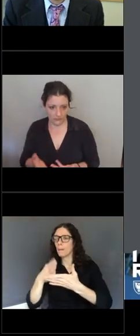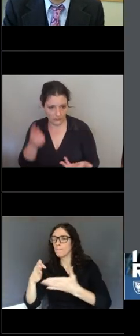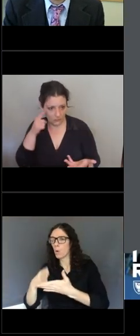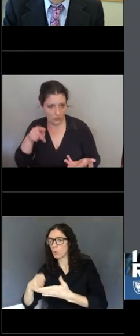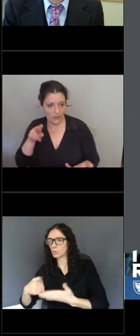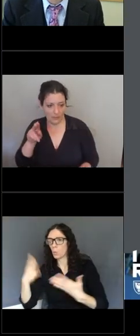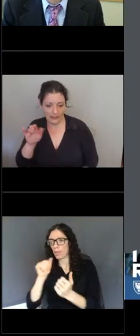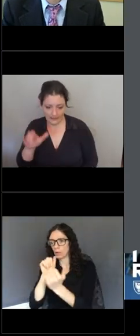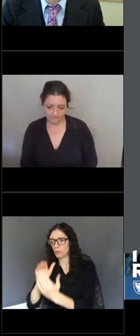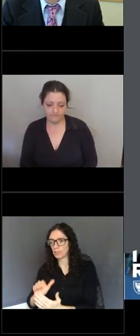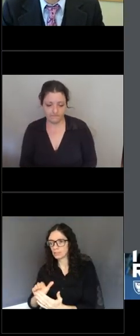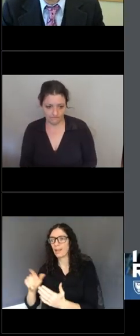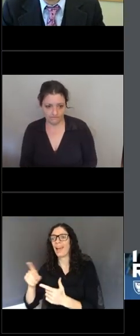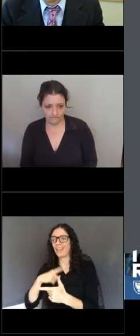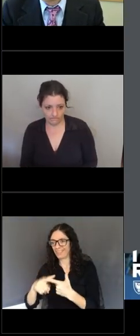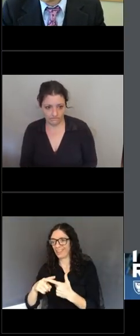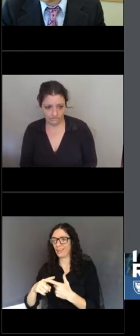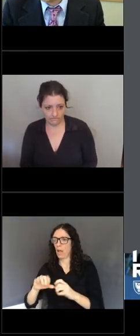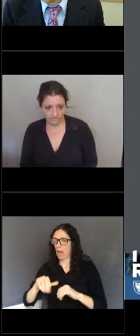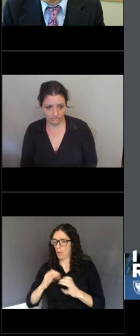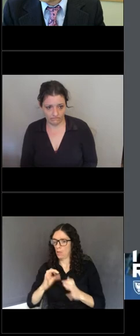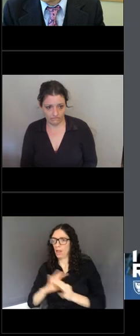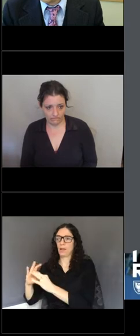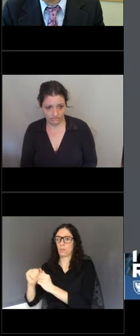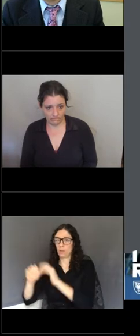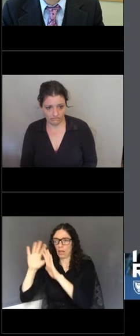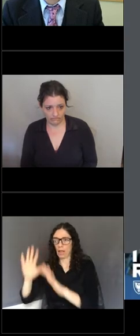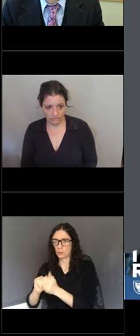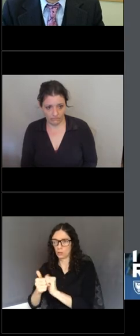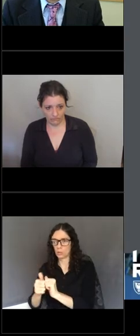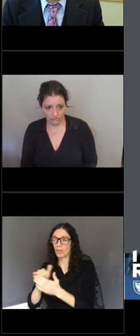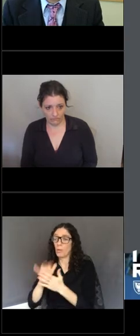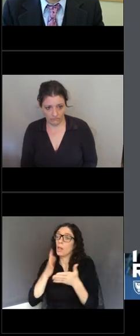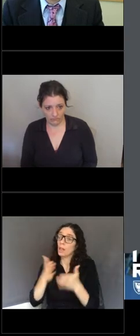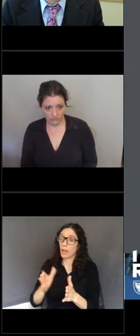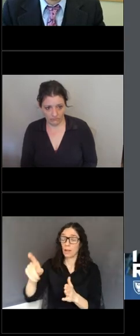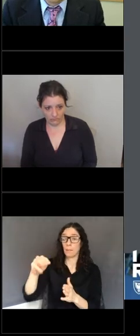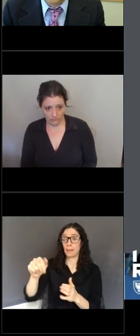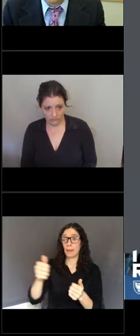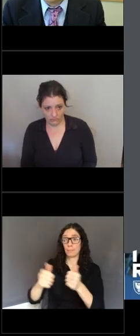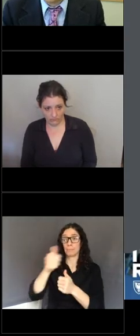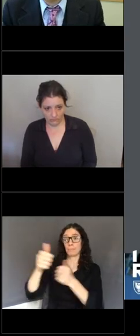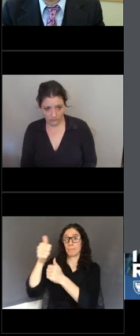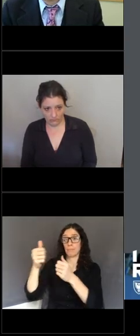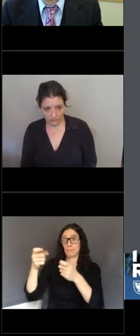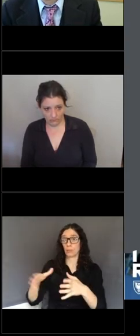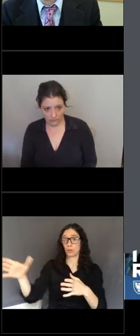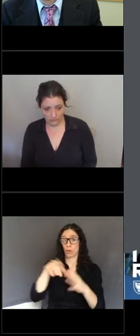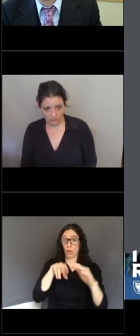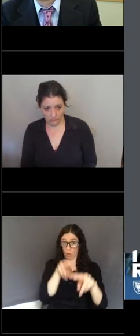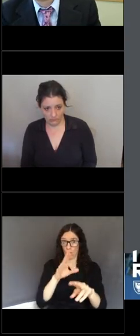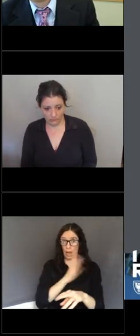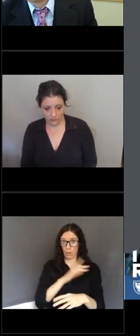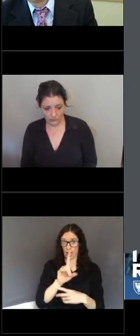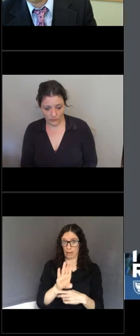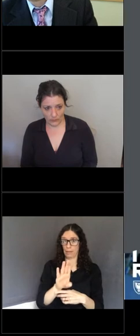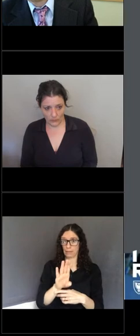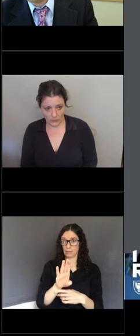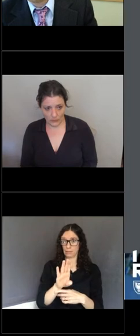so doing, that's going to give the ability for MPA managers to come to our database and be able to pull from